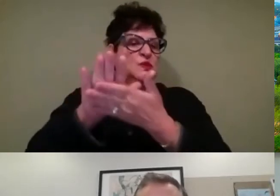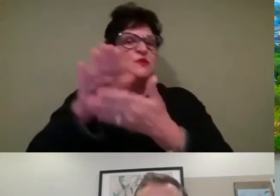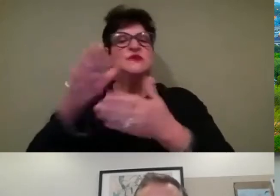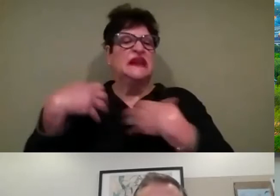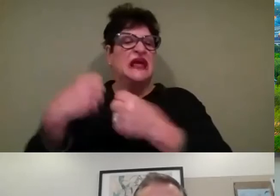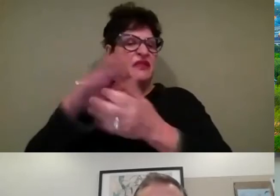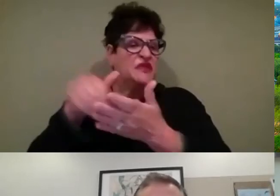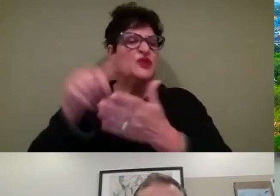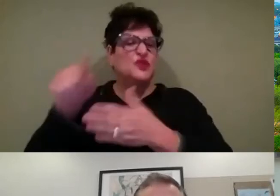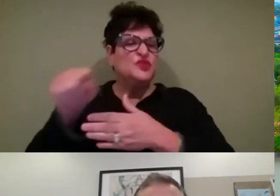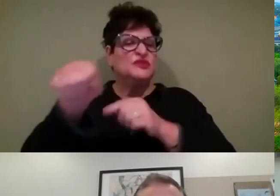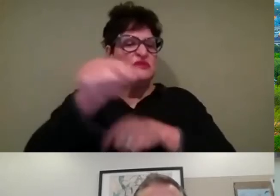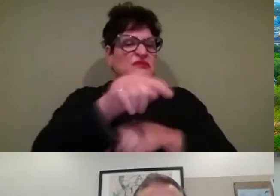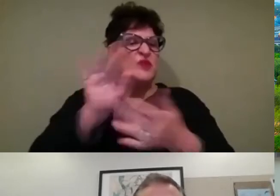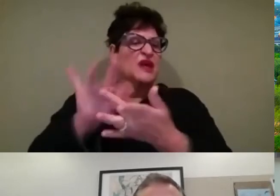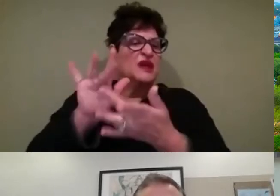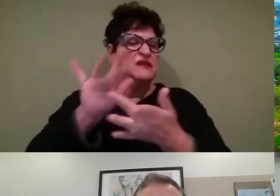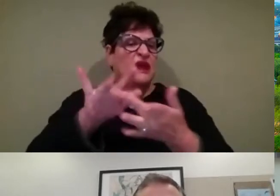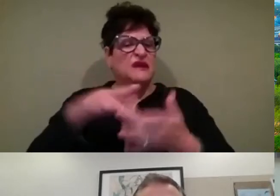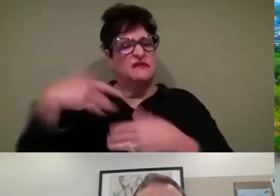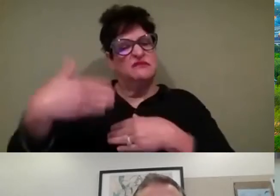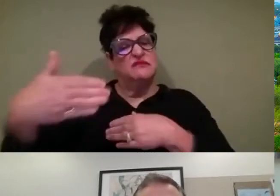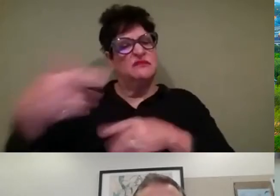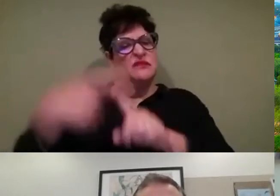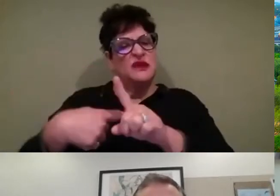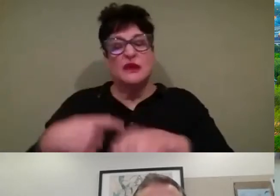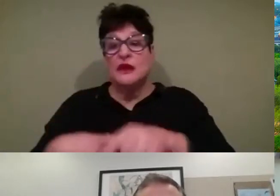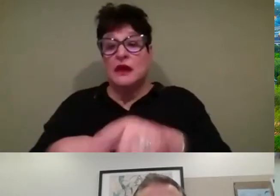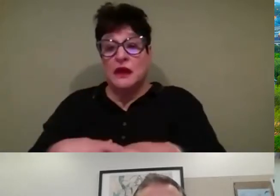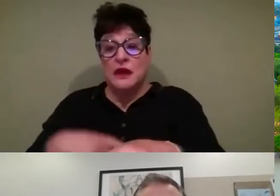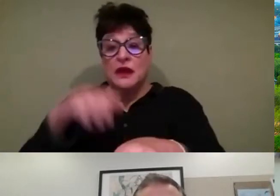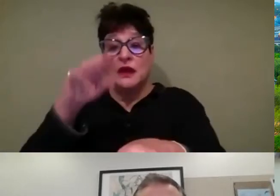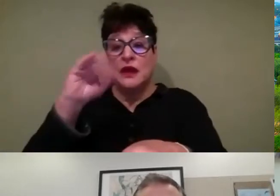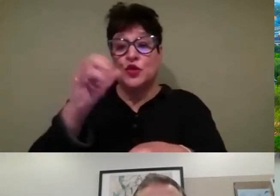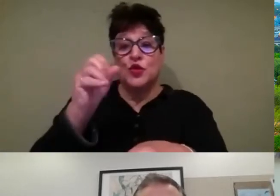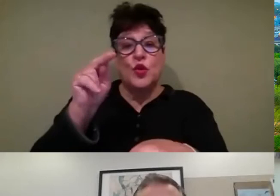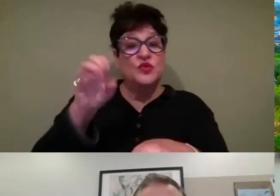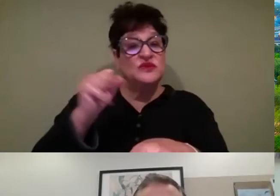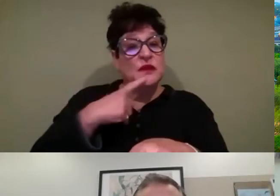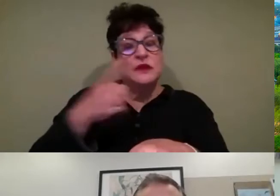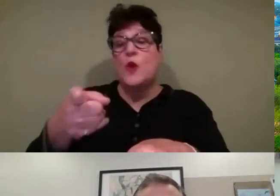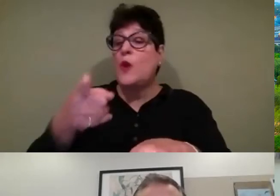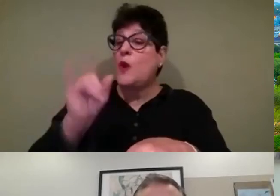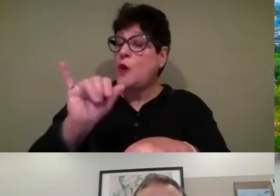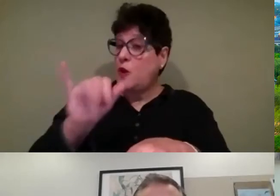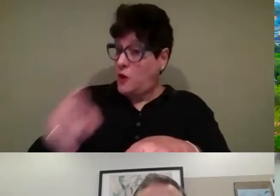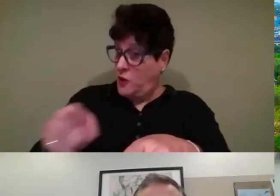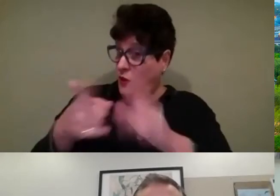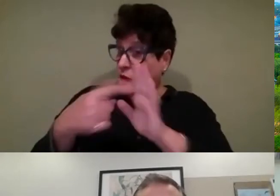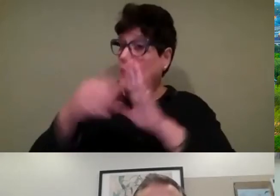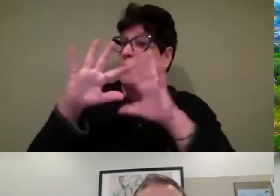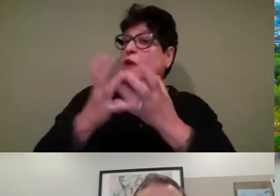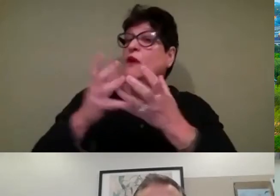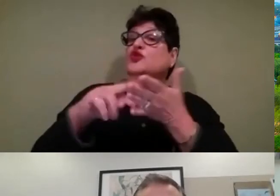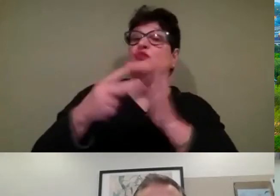Okay, so it sounds like the model has sort of, as you've said, stayed the same, but just the execution's a little bit